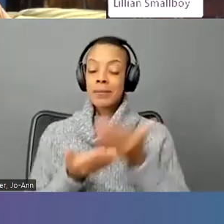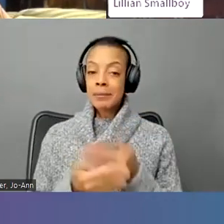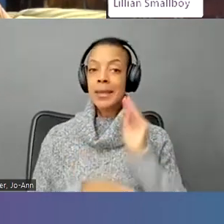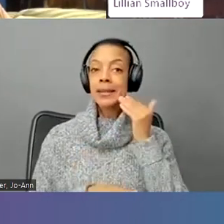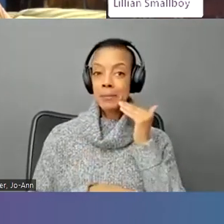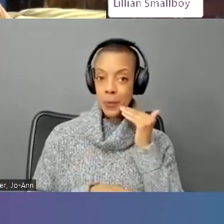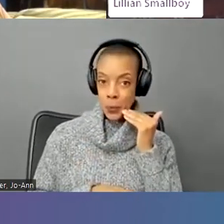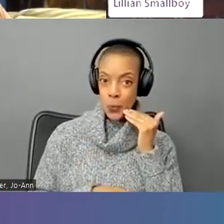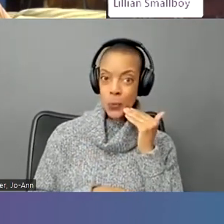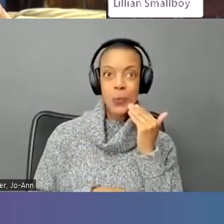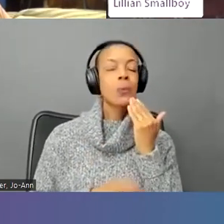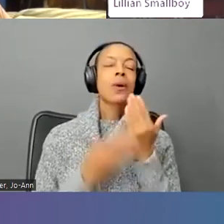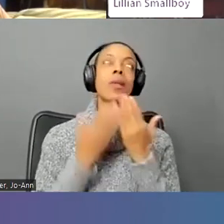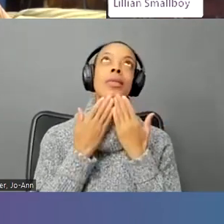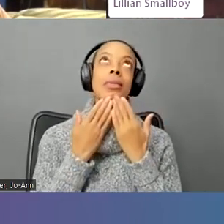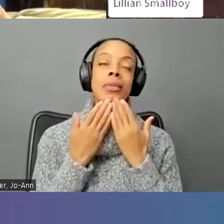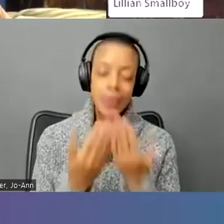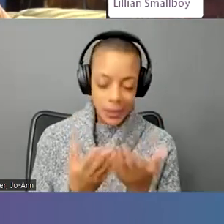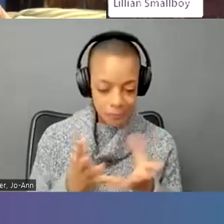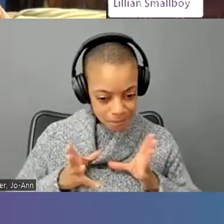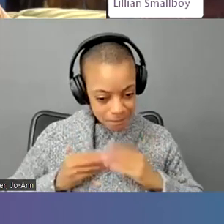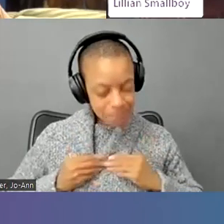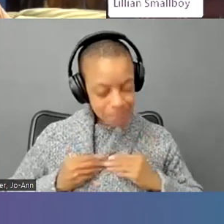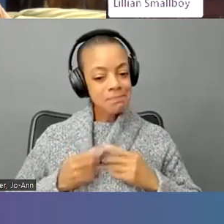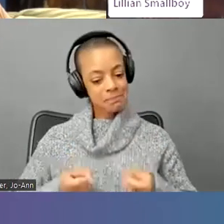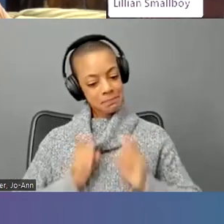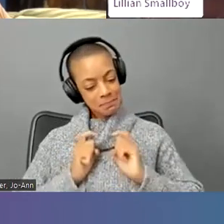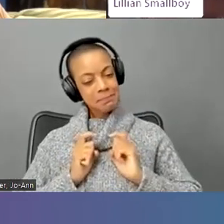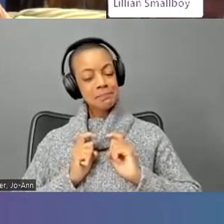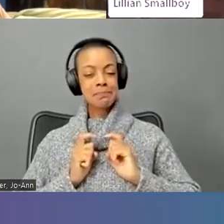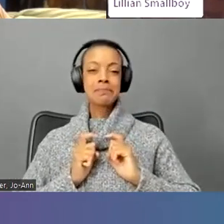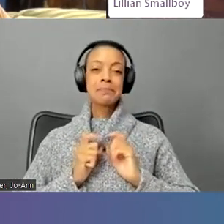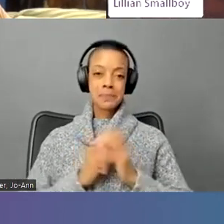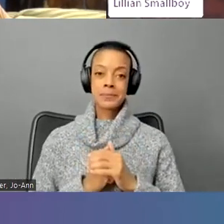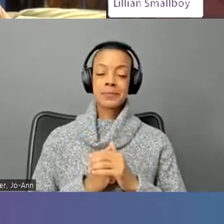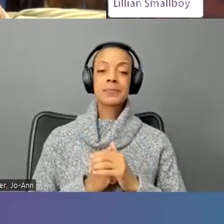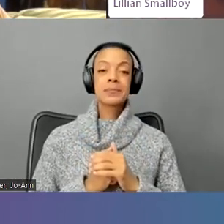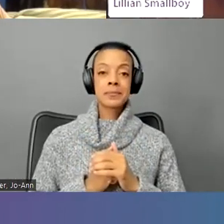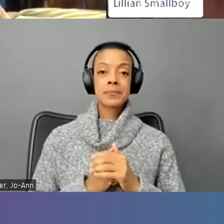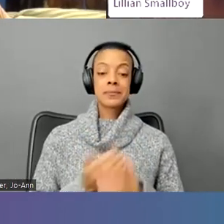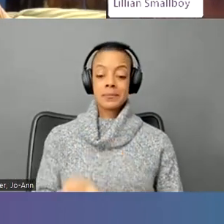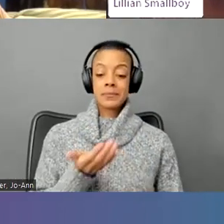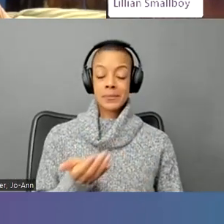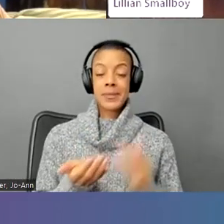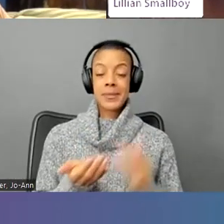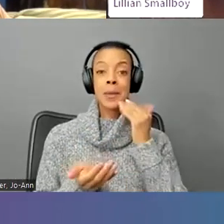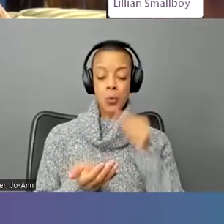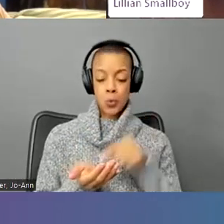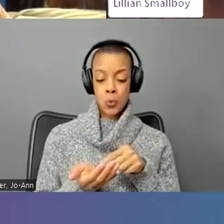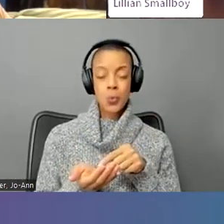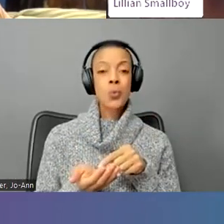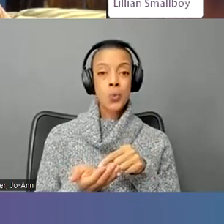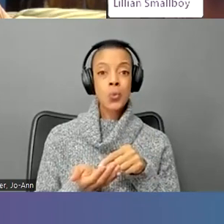I gratefully accepted. And, you know, the tobacco is a way